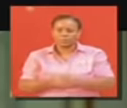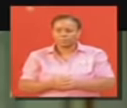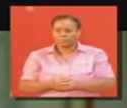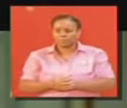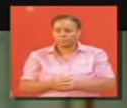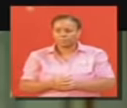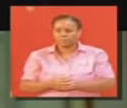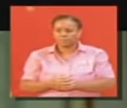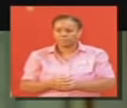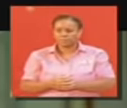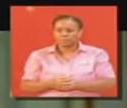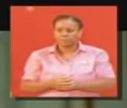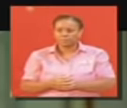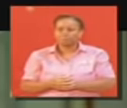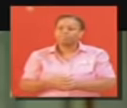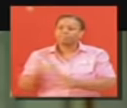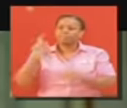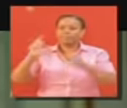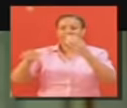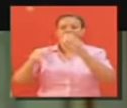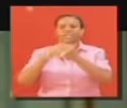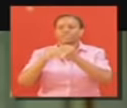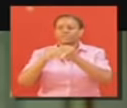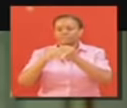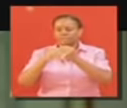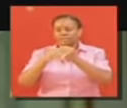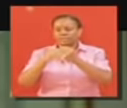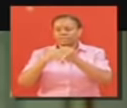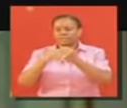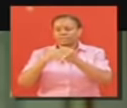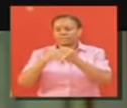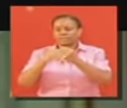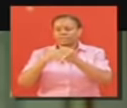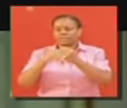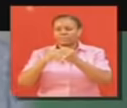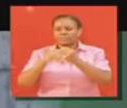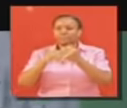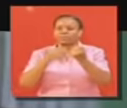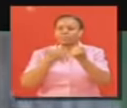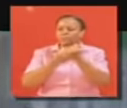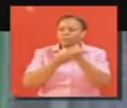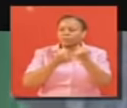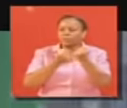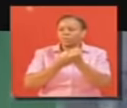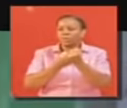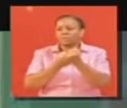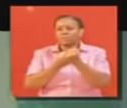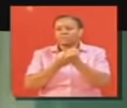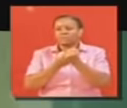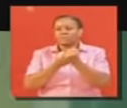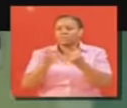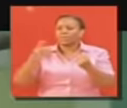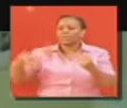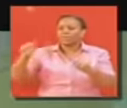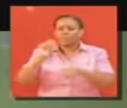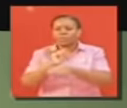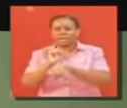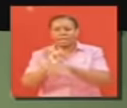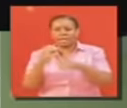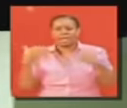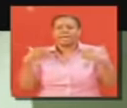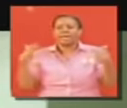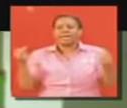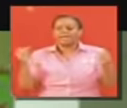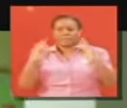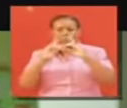I must add, in support of my health colleagues, we are committed to ensuring that you receive the delivery of